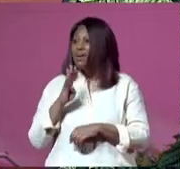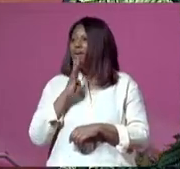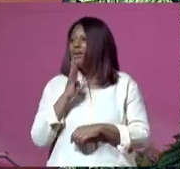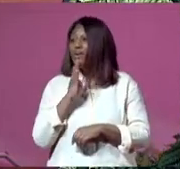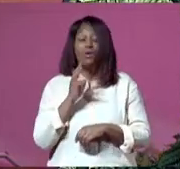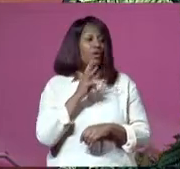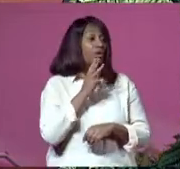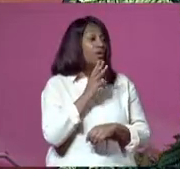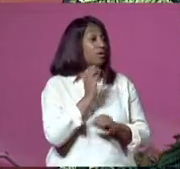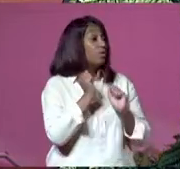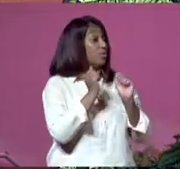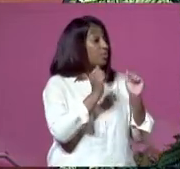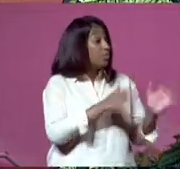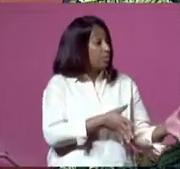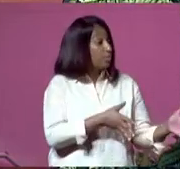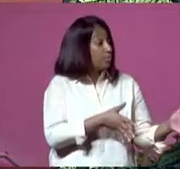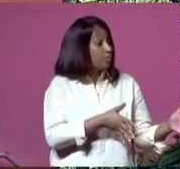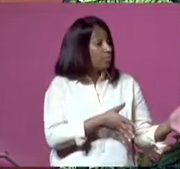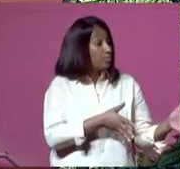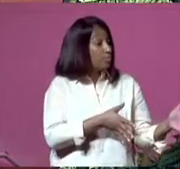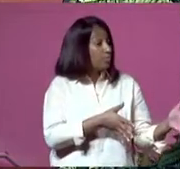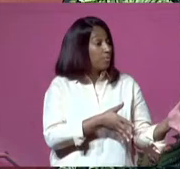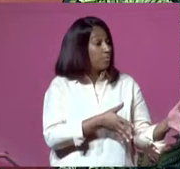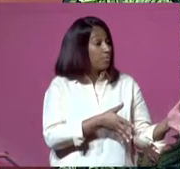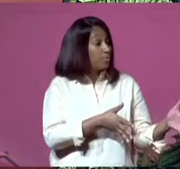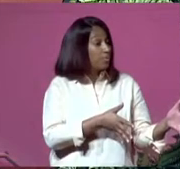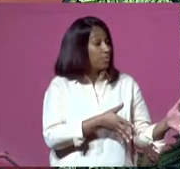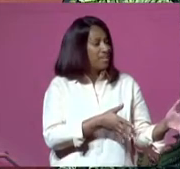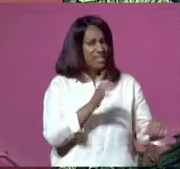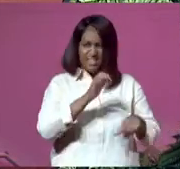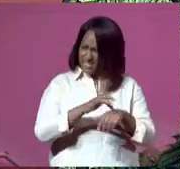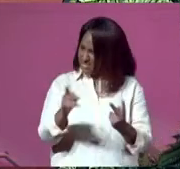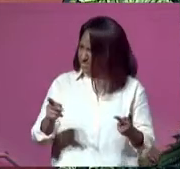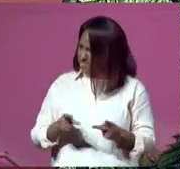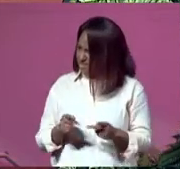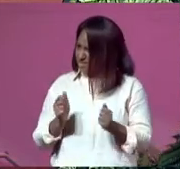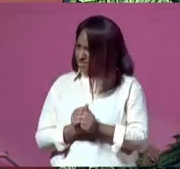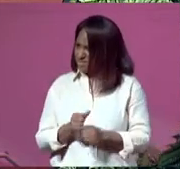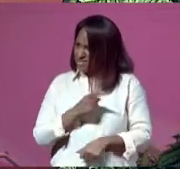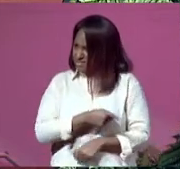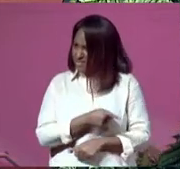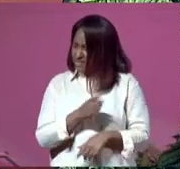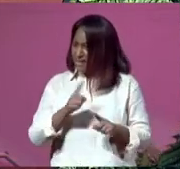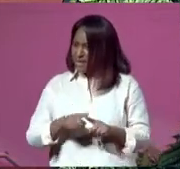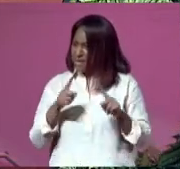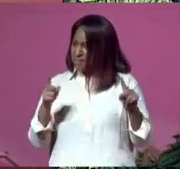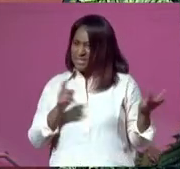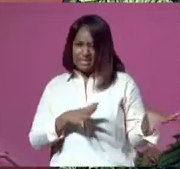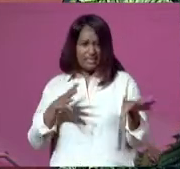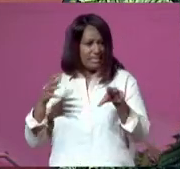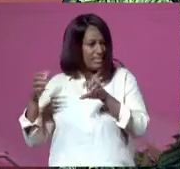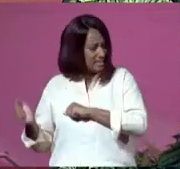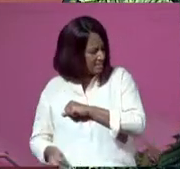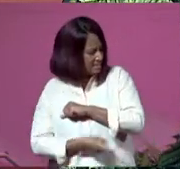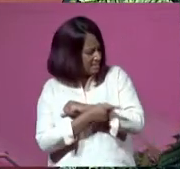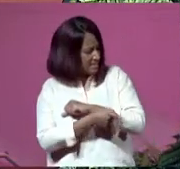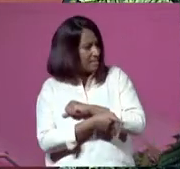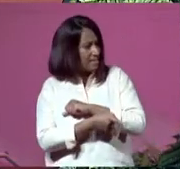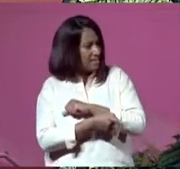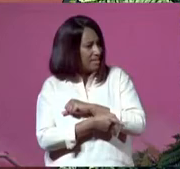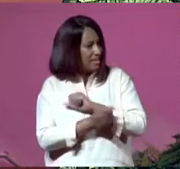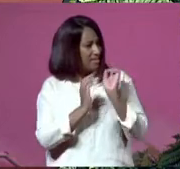She went there with the water pot at noon to avoid women and to get